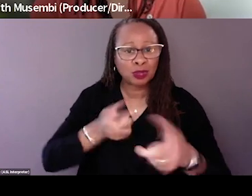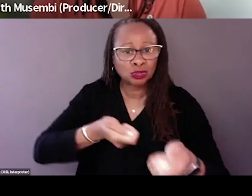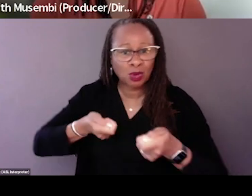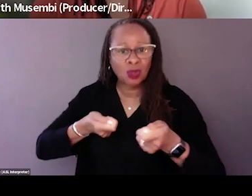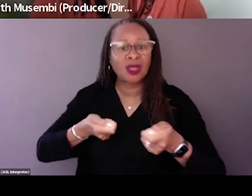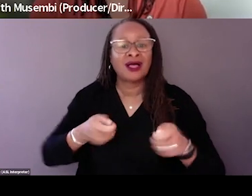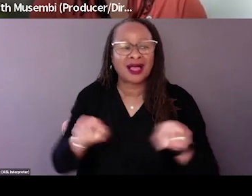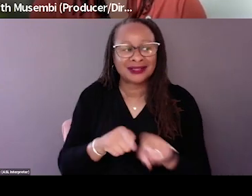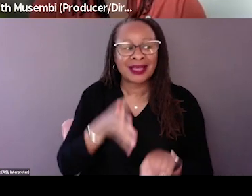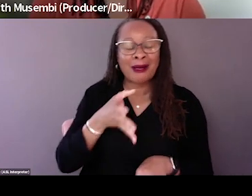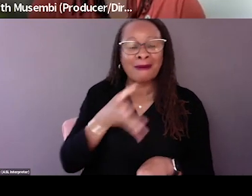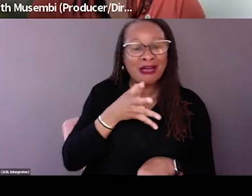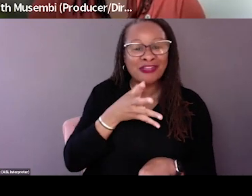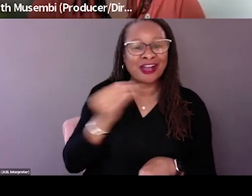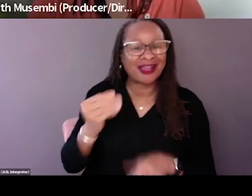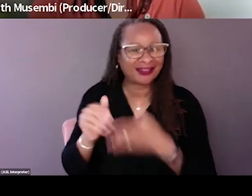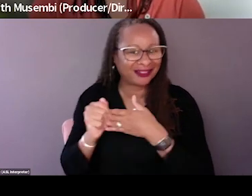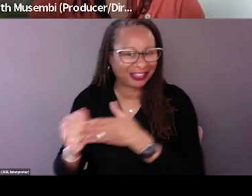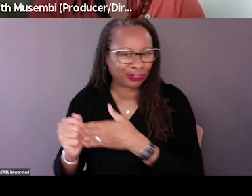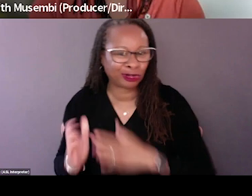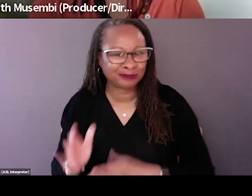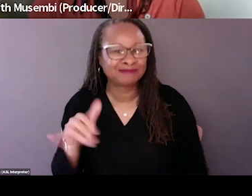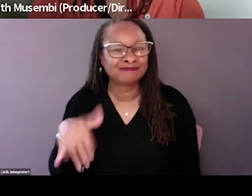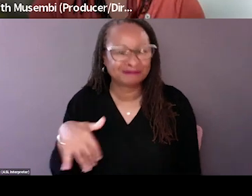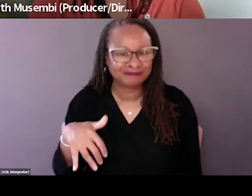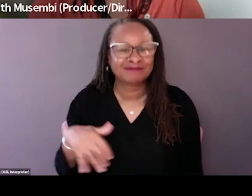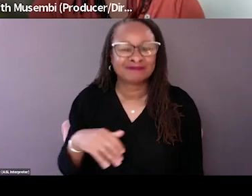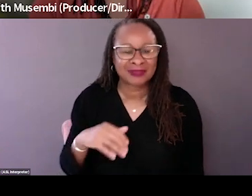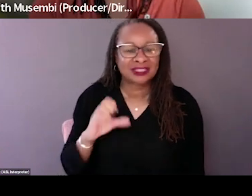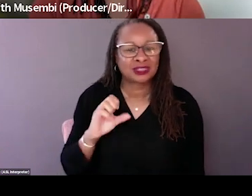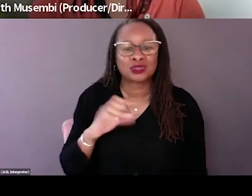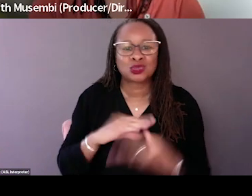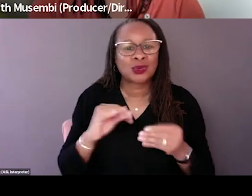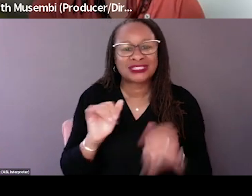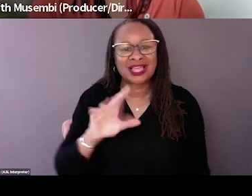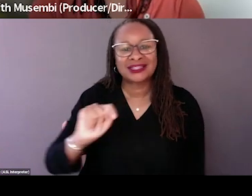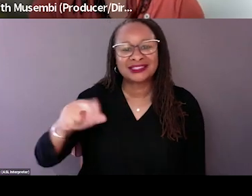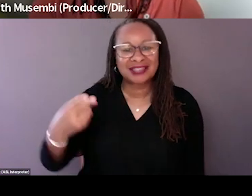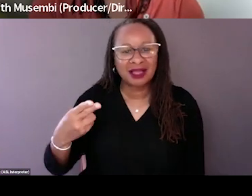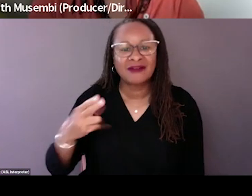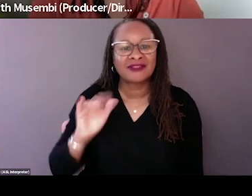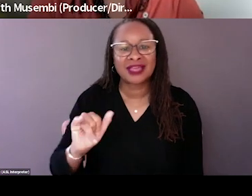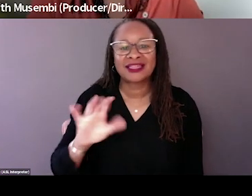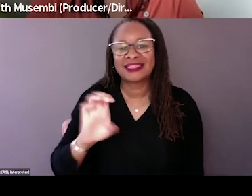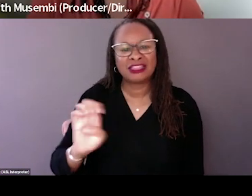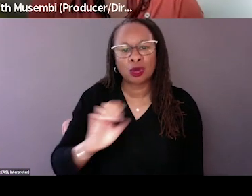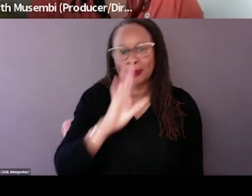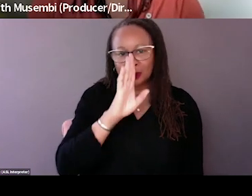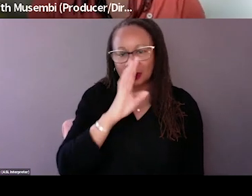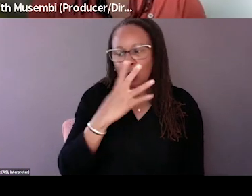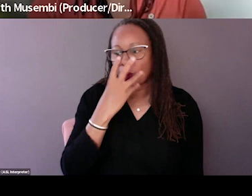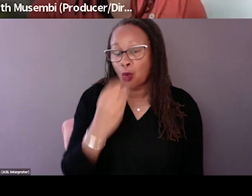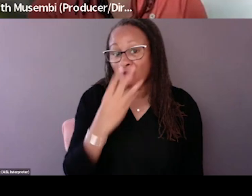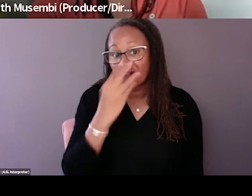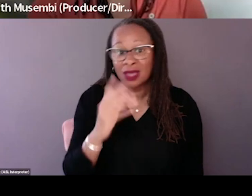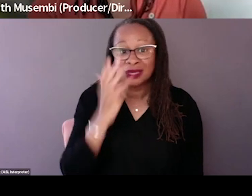leader. And I think, you know, stories like Tar, the Ethiopian wolf, who, you know, she appears